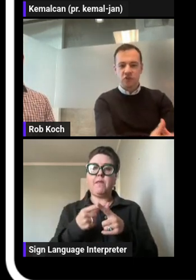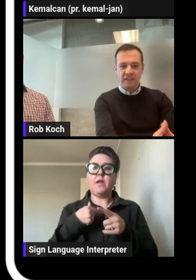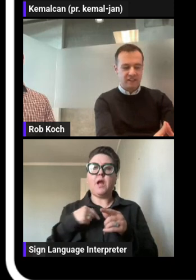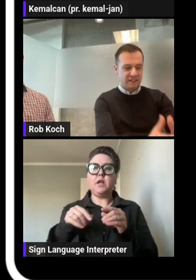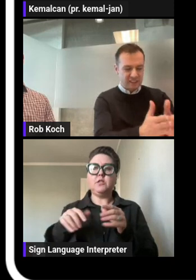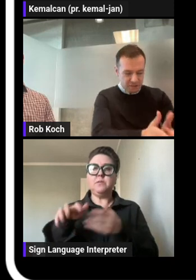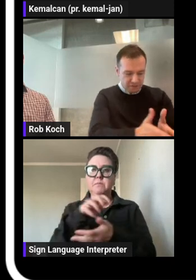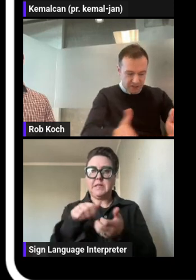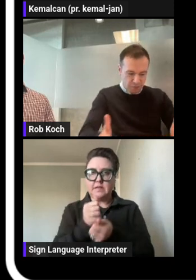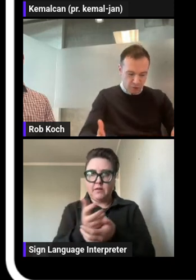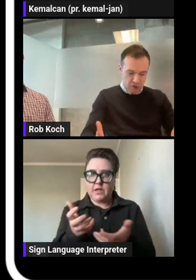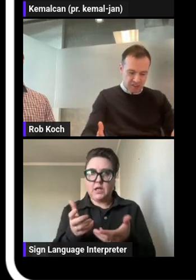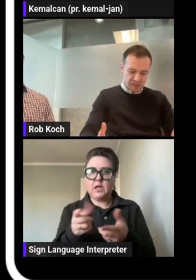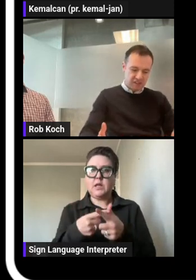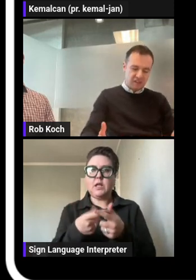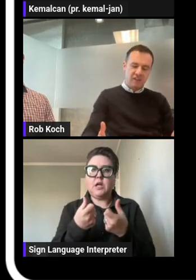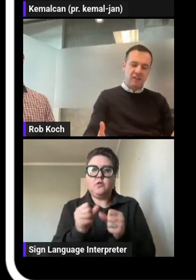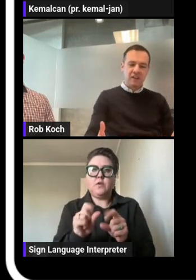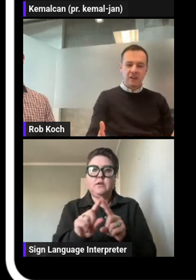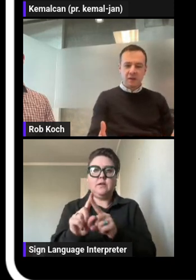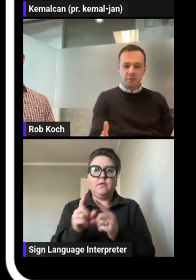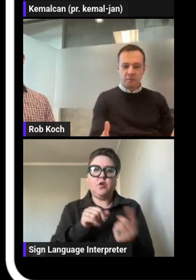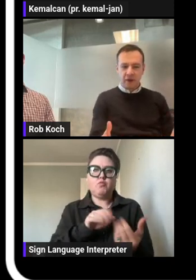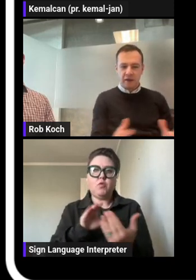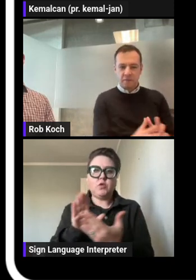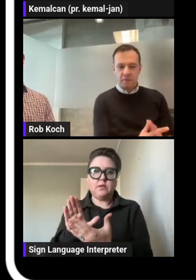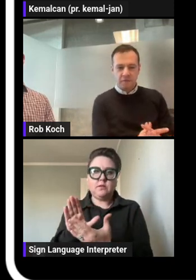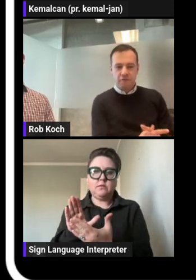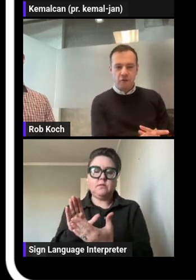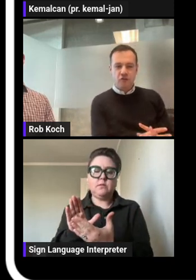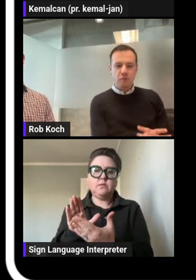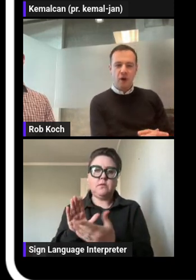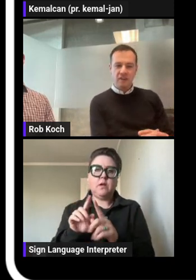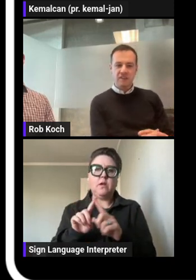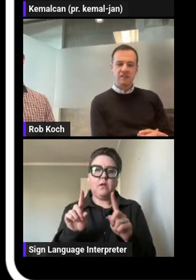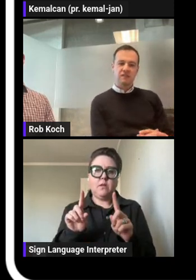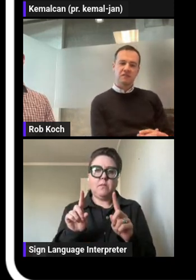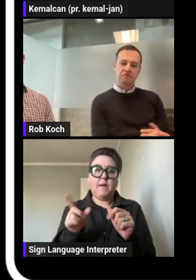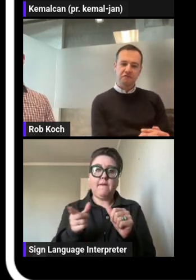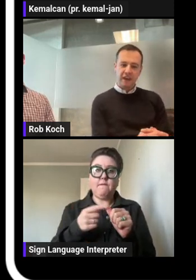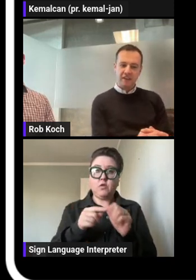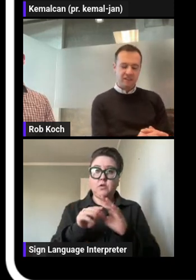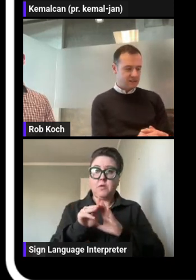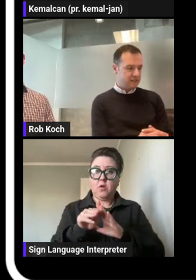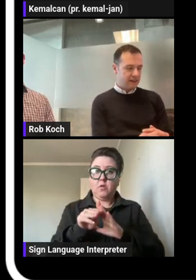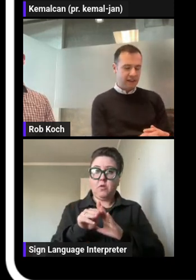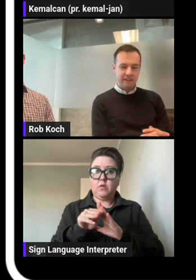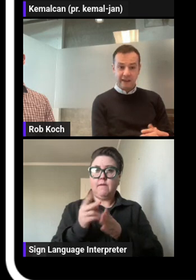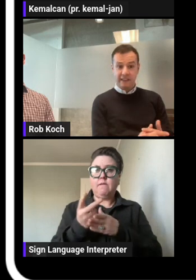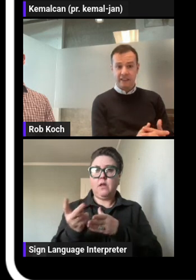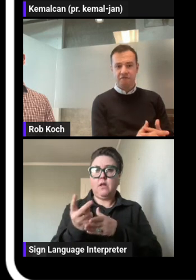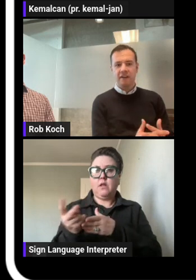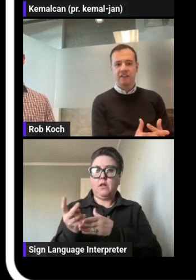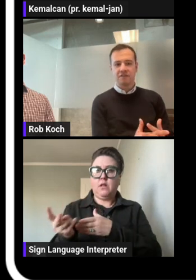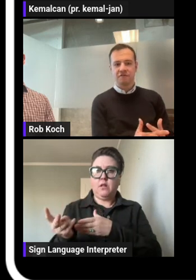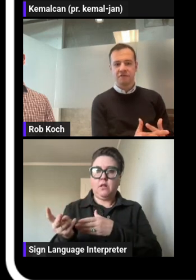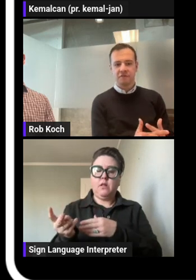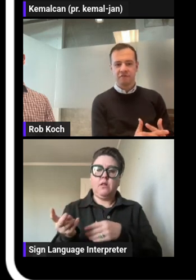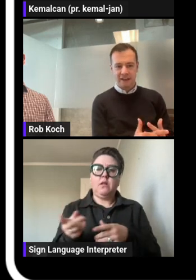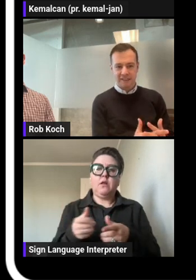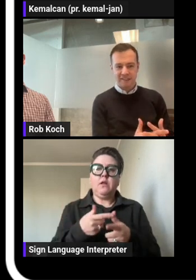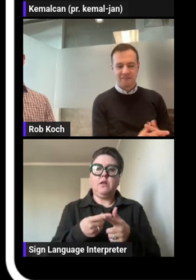everything, tried different approaches, but first models failed, and luckily